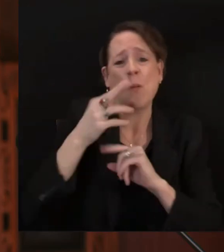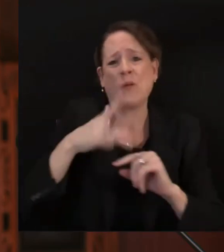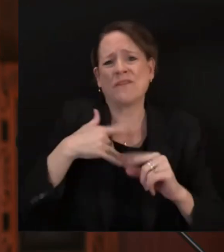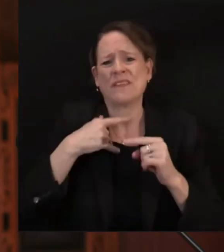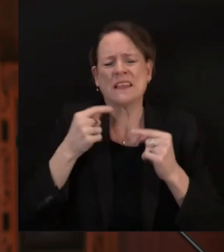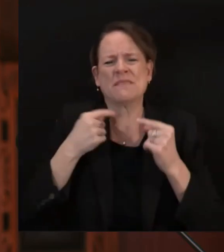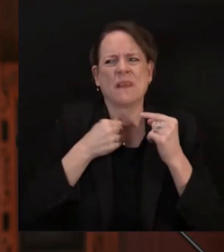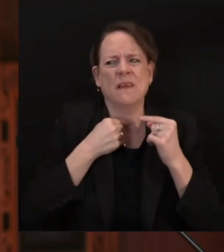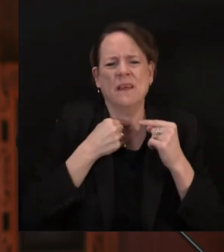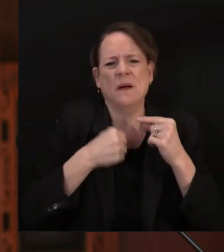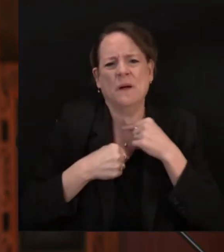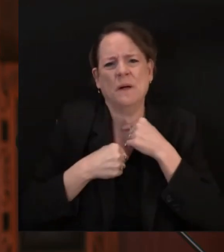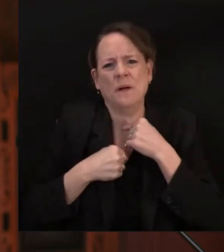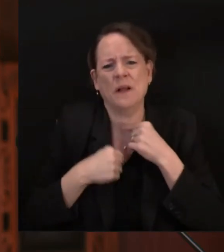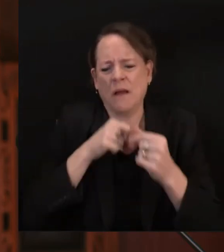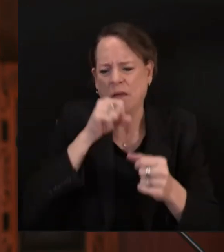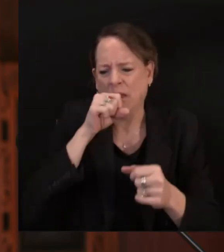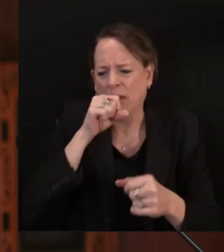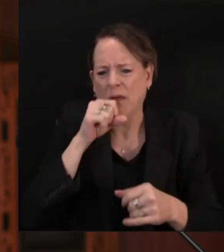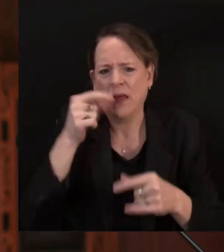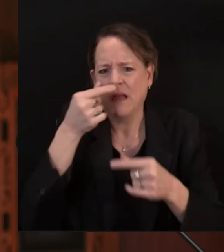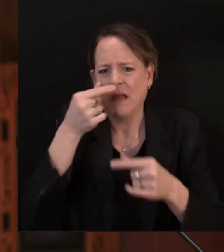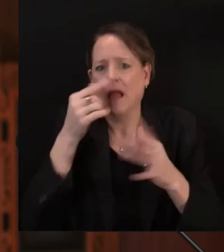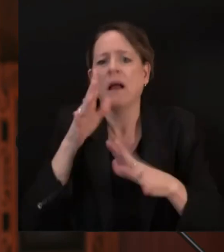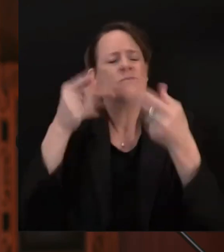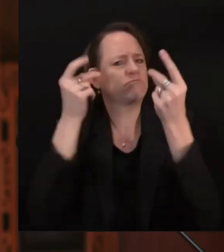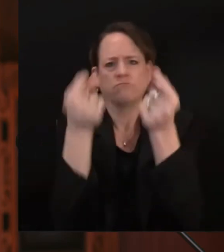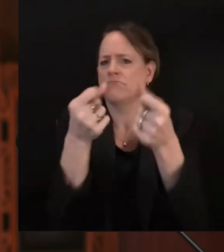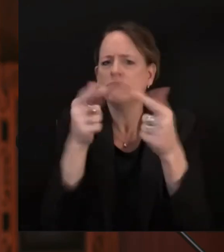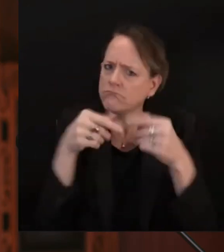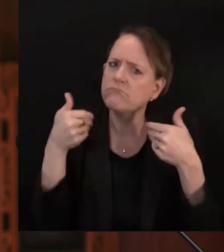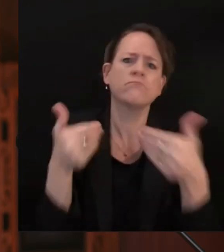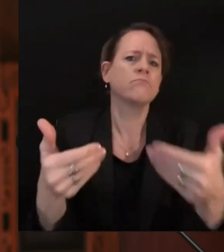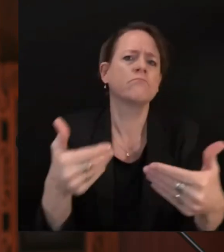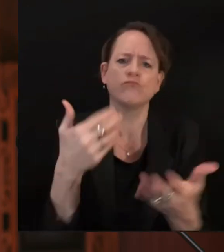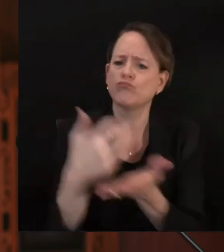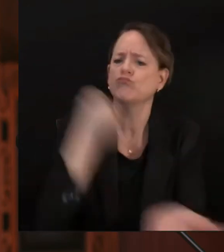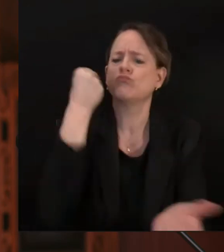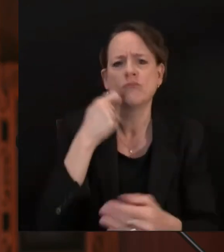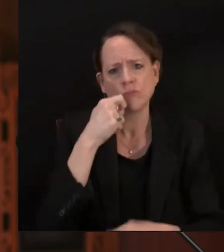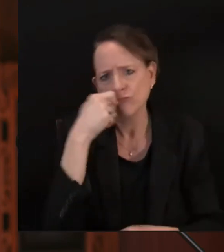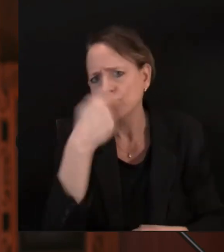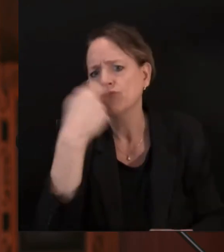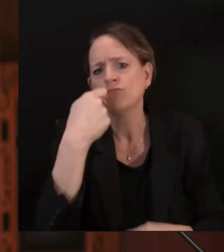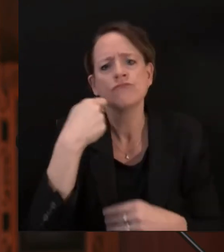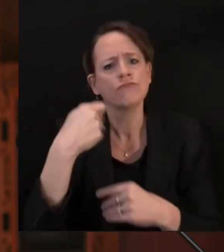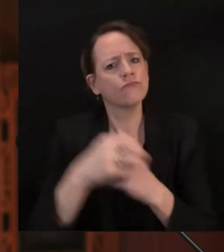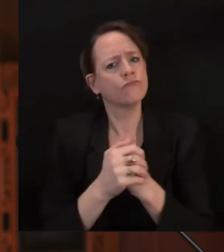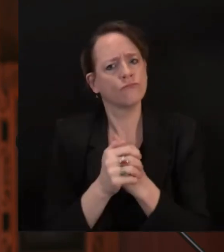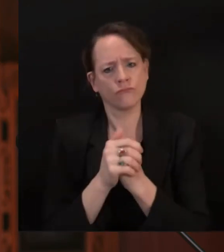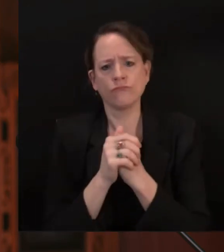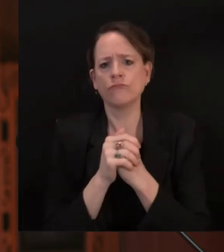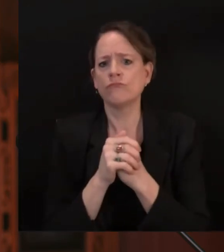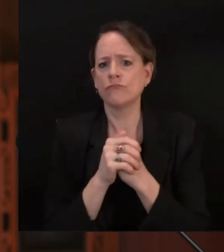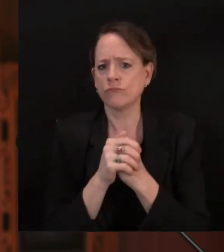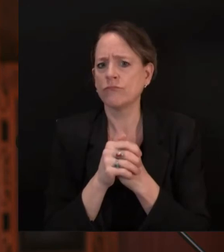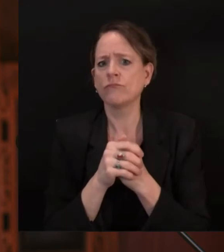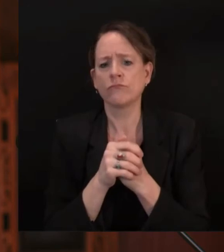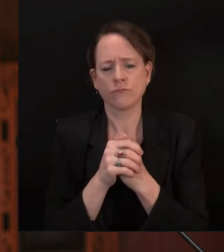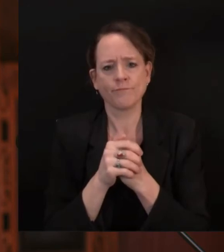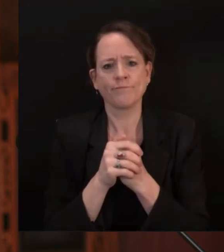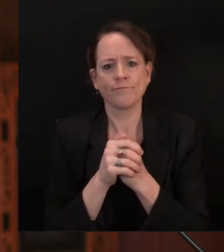dhs.wisconsin.gov to find a community testing site. And for more information on these sites and our new at-home saliva collection